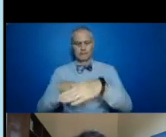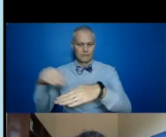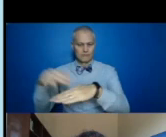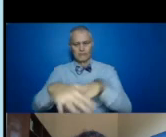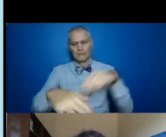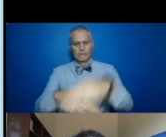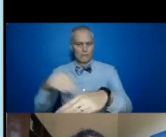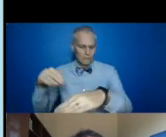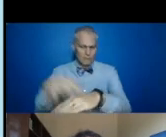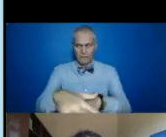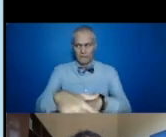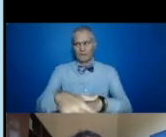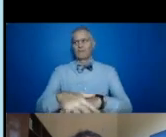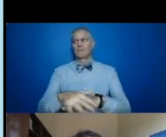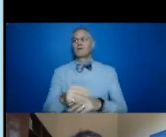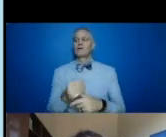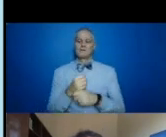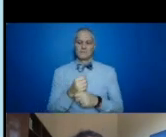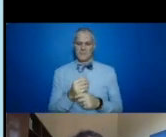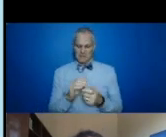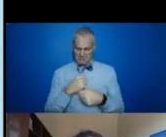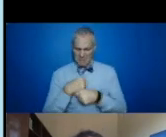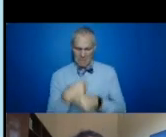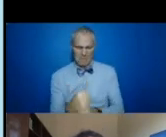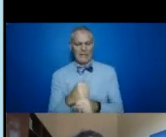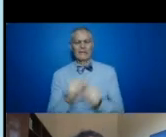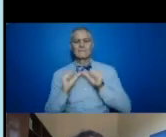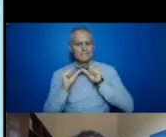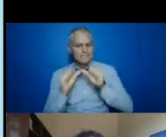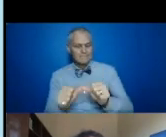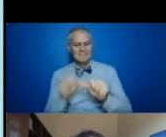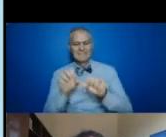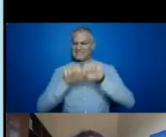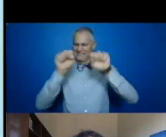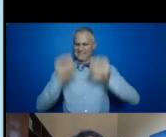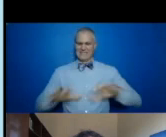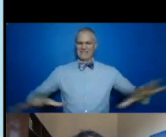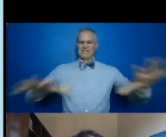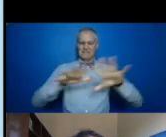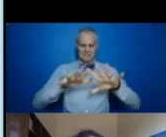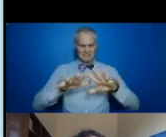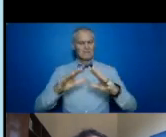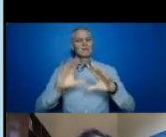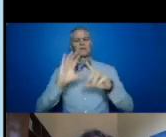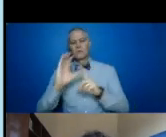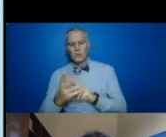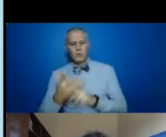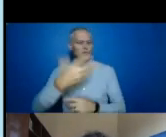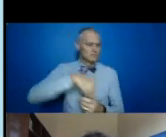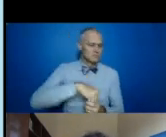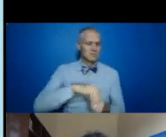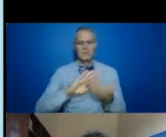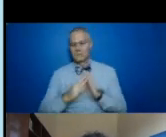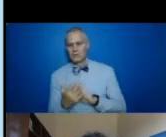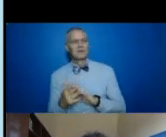perform, to produce, to create and sustain the societies, the cultures and communities that we are experiencing